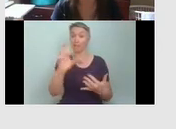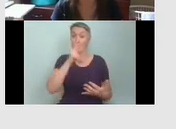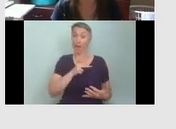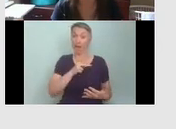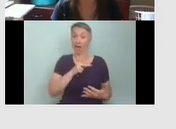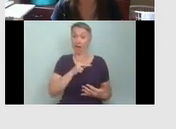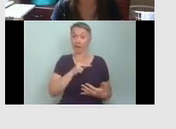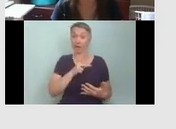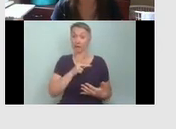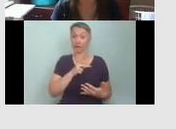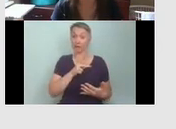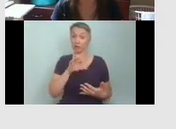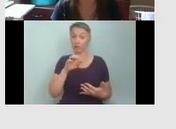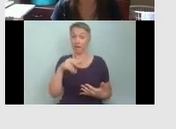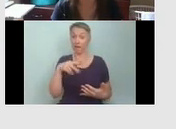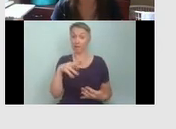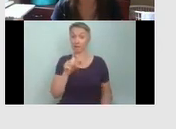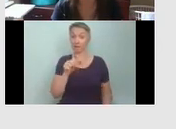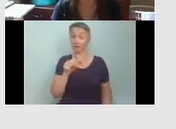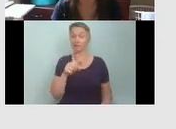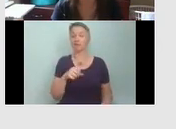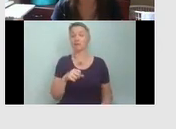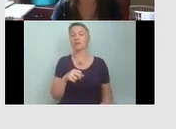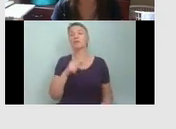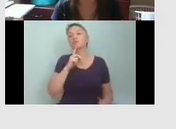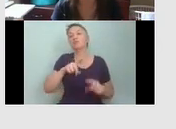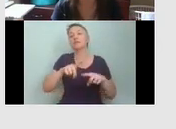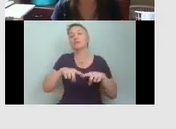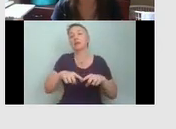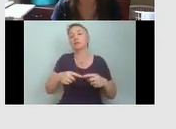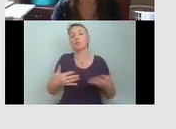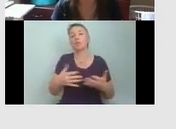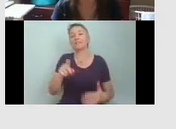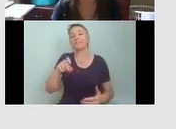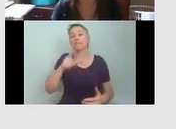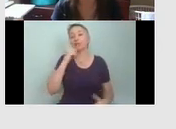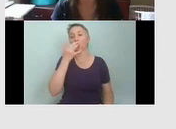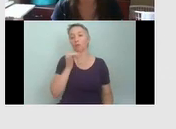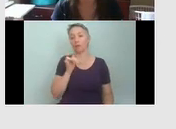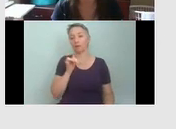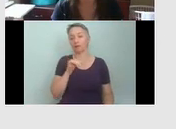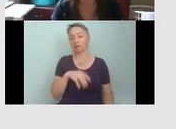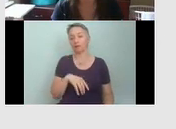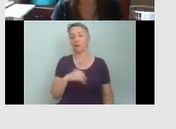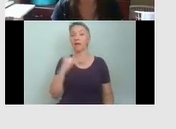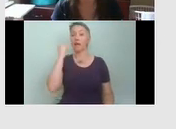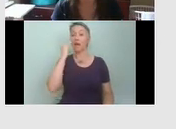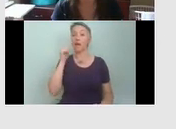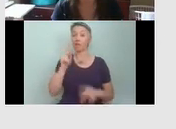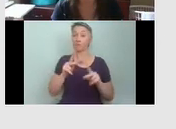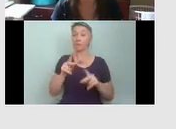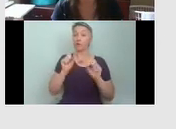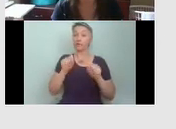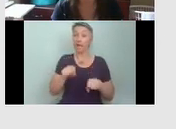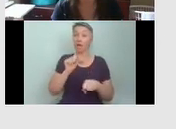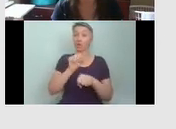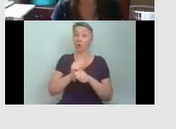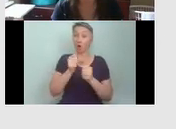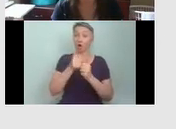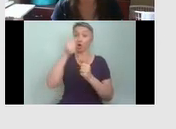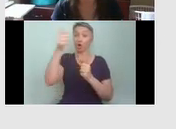We'll do it as somewhat as need dictates. Again, if people can work remotely, we want them to be able to do that.